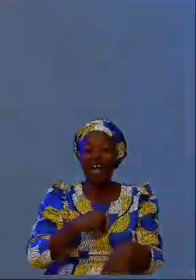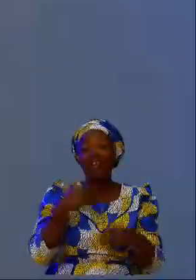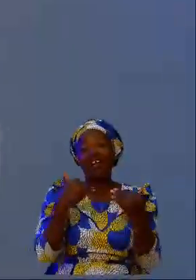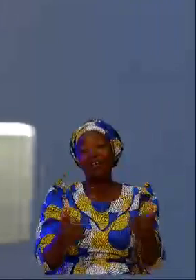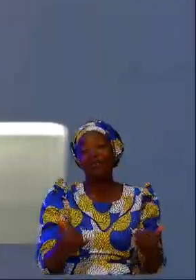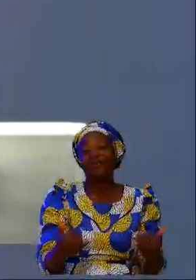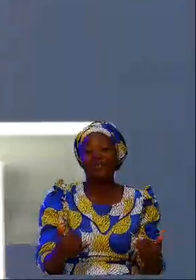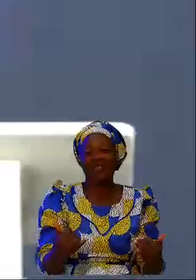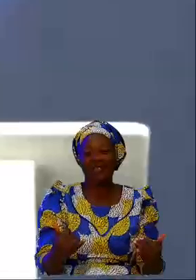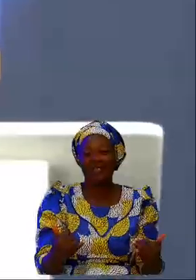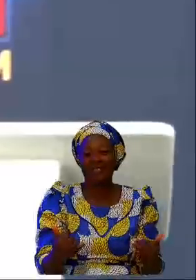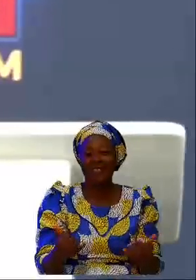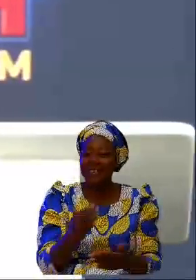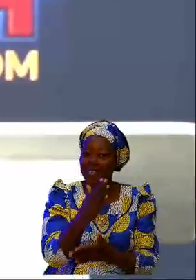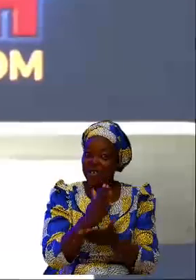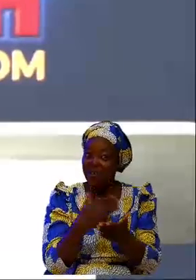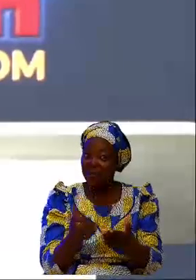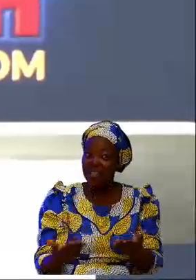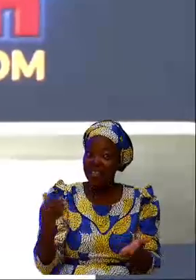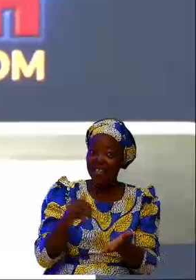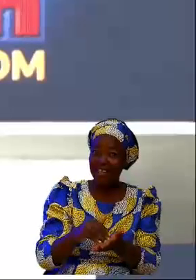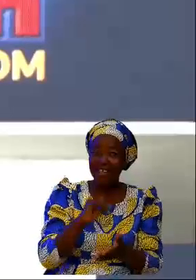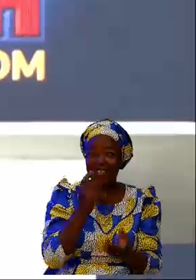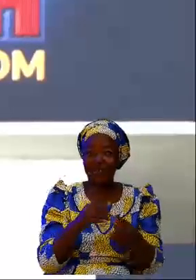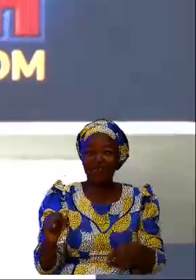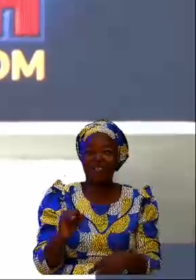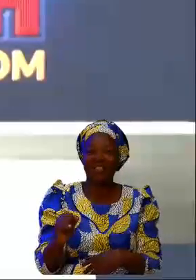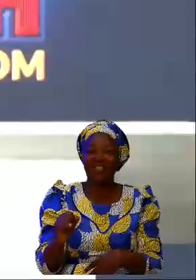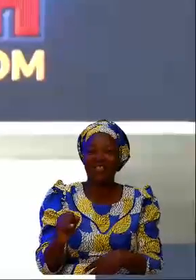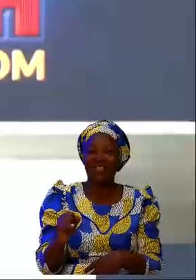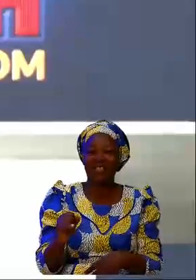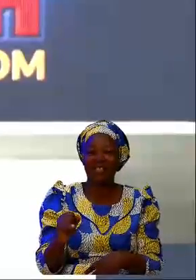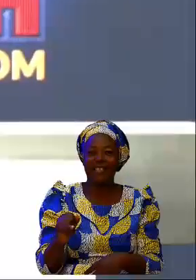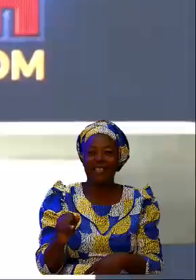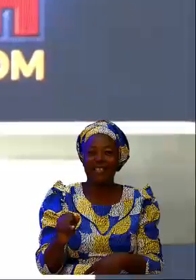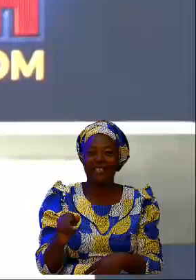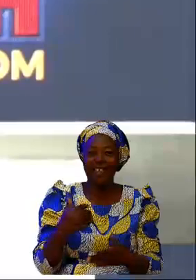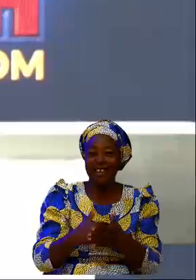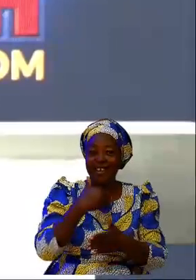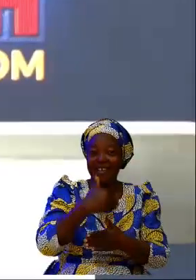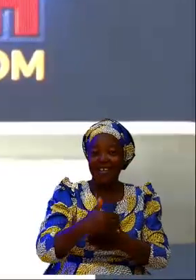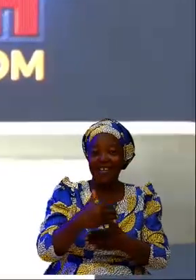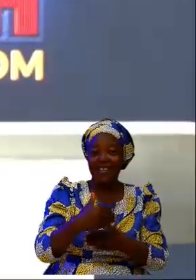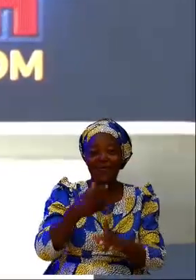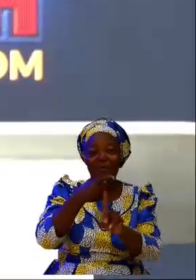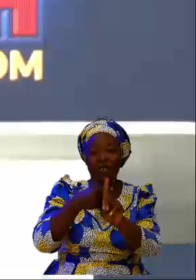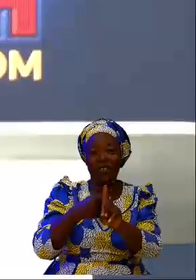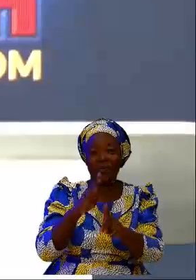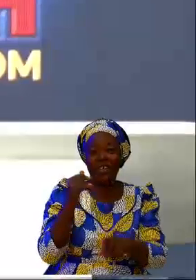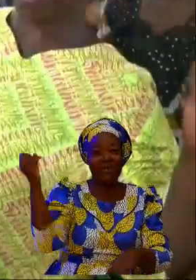is divine touch. And now something else coming.